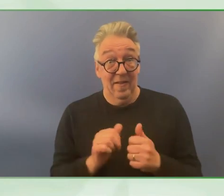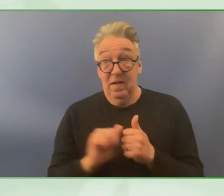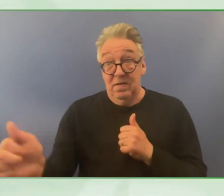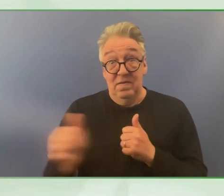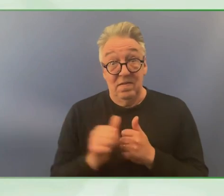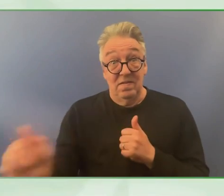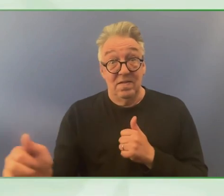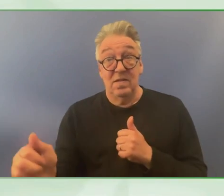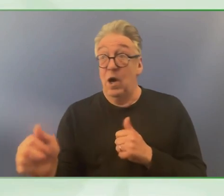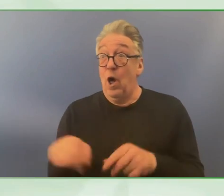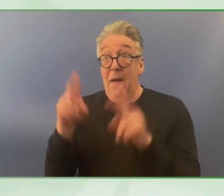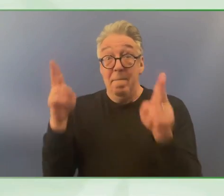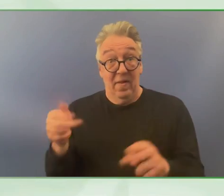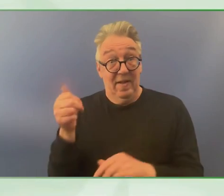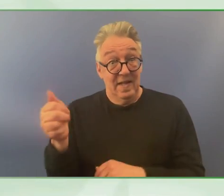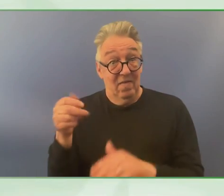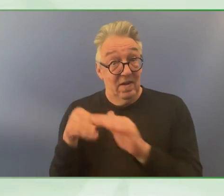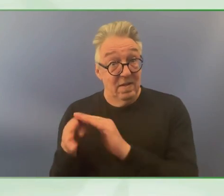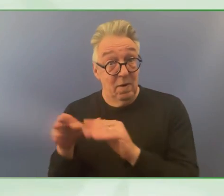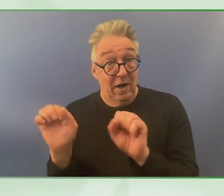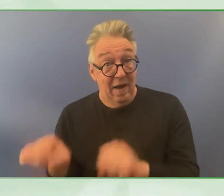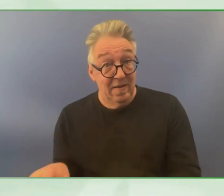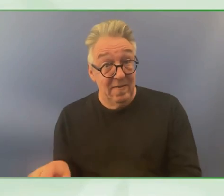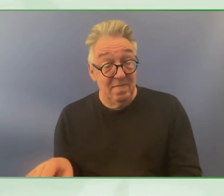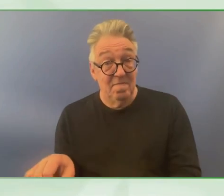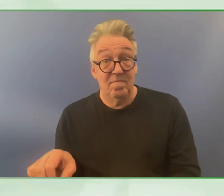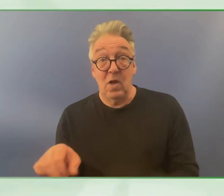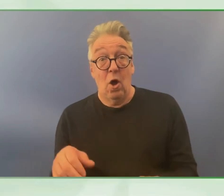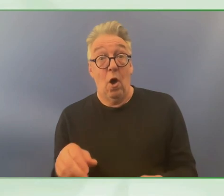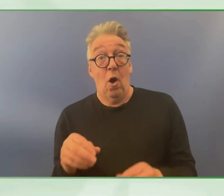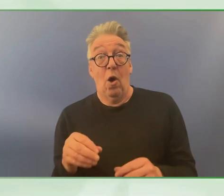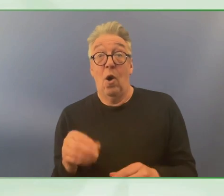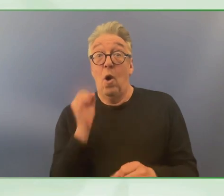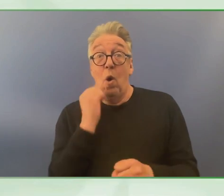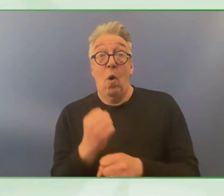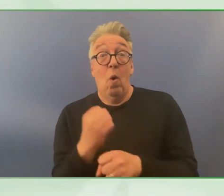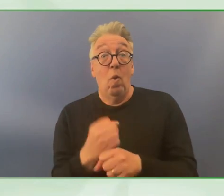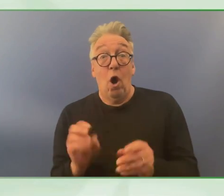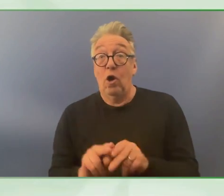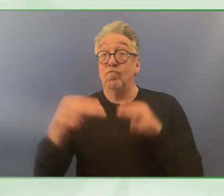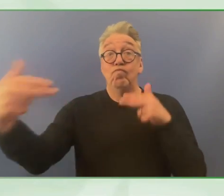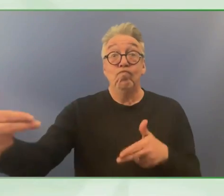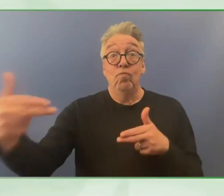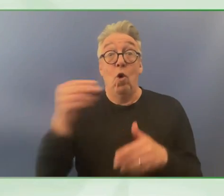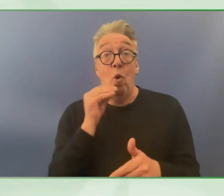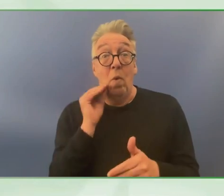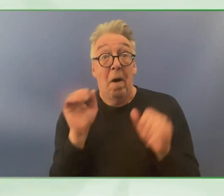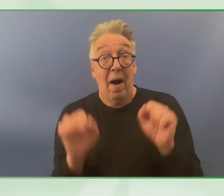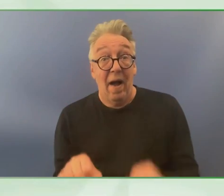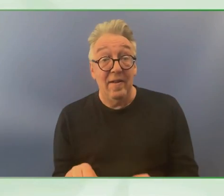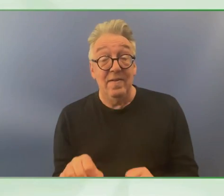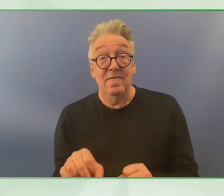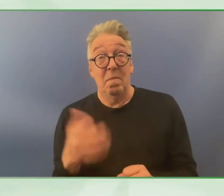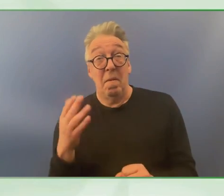is? Can you have homework, or can you work from home, which could be for remote areas? Or there are many more things that